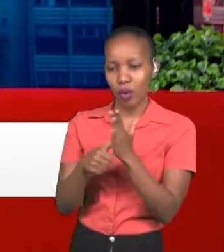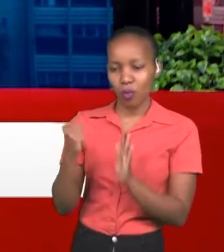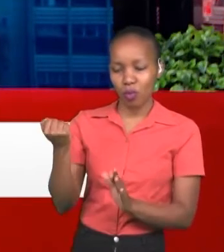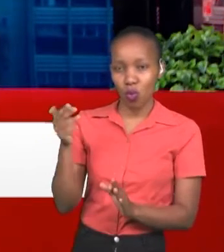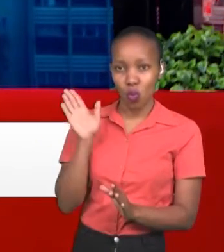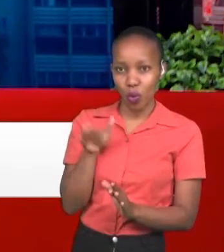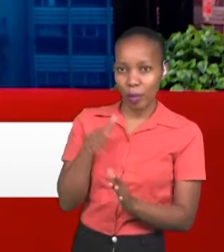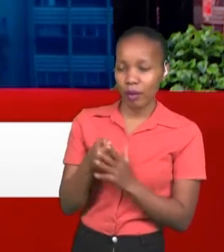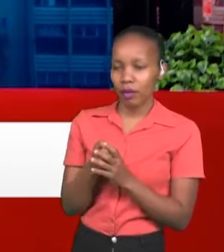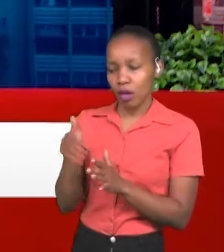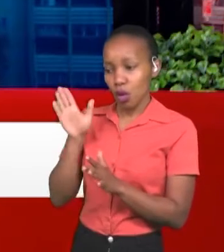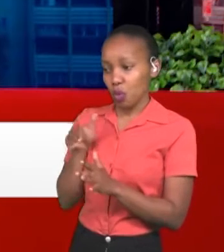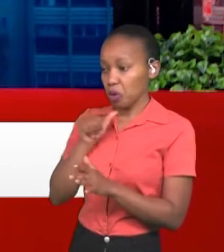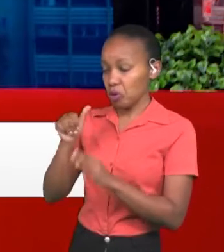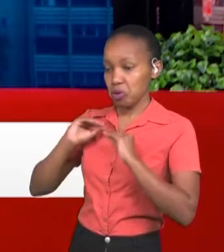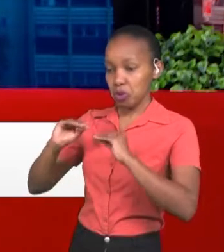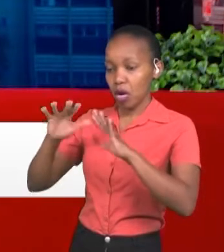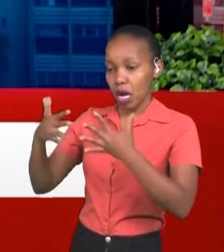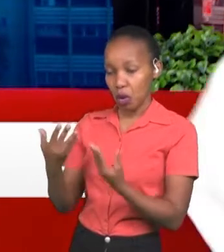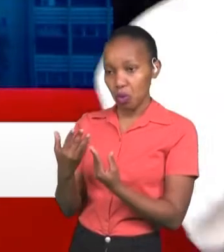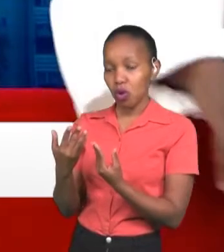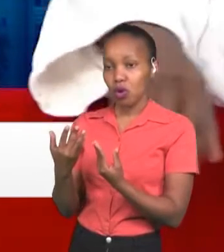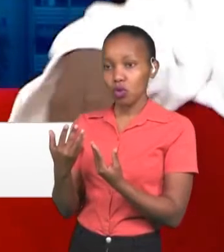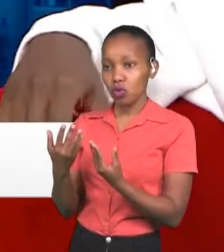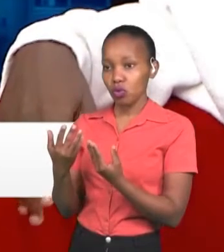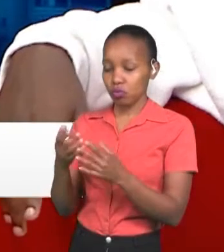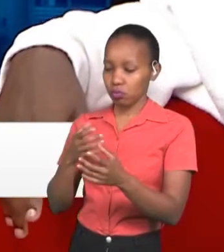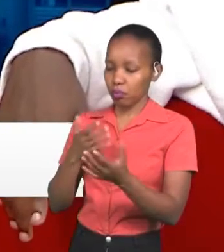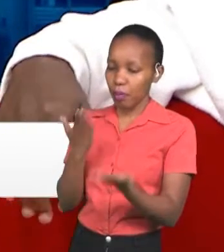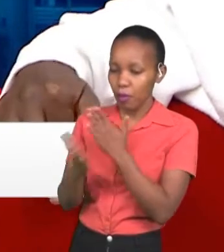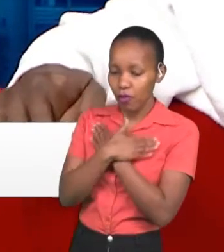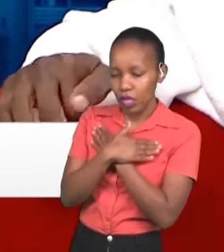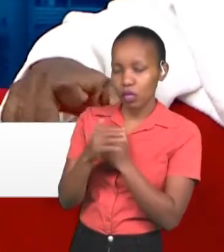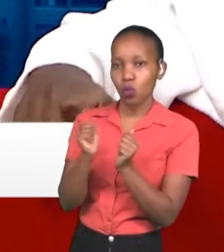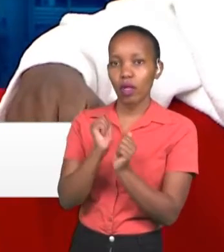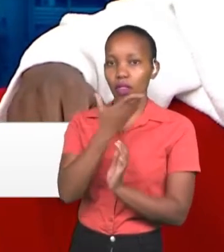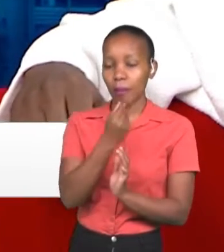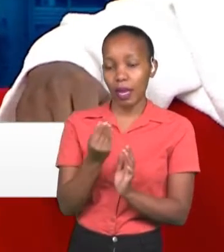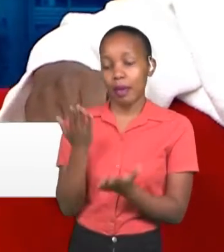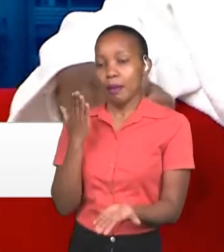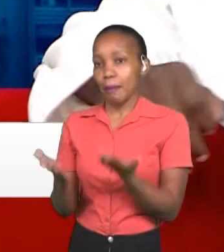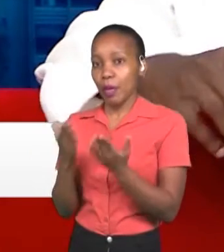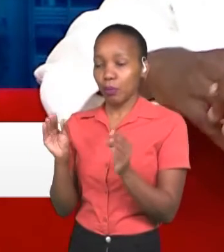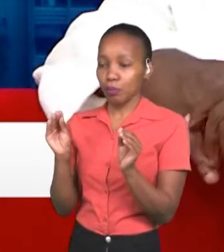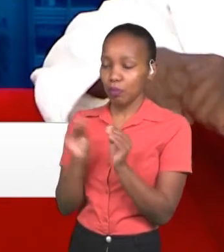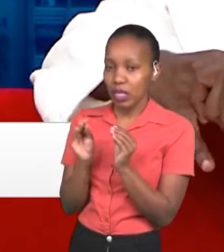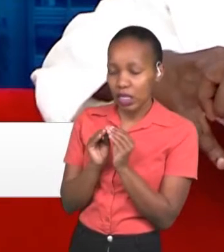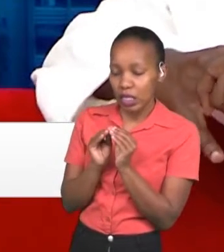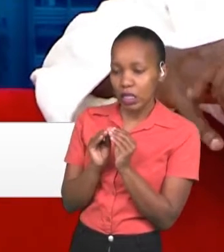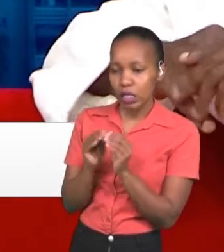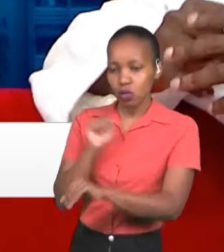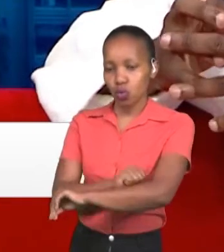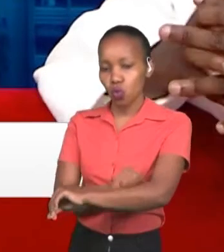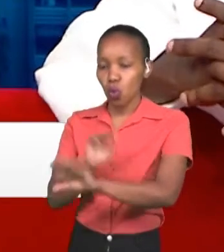Many women have not been taught how to deal with men at a very young age. Those who have probably went to a mixed school or some seminar or